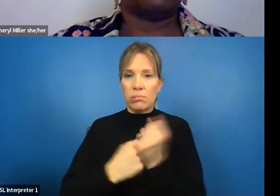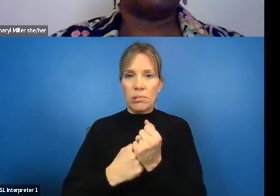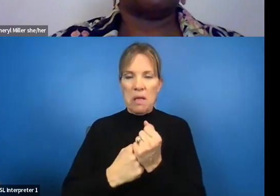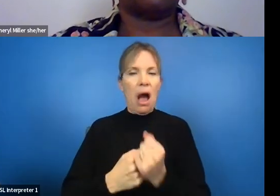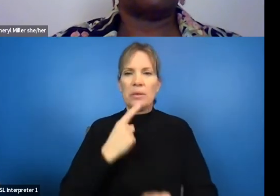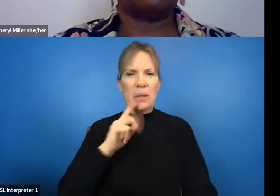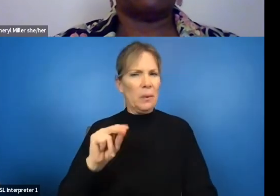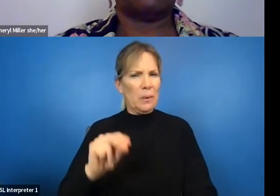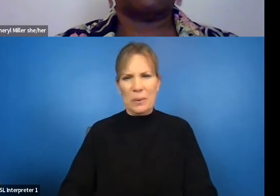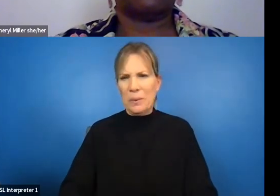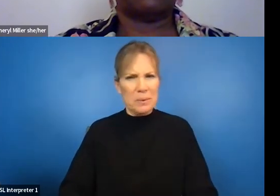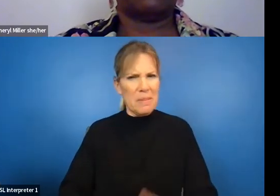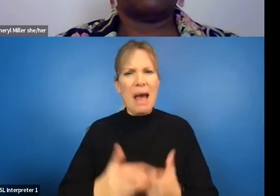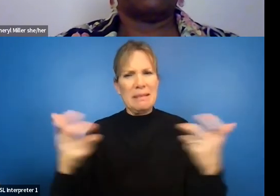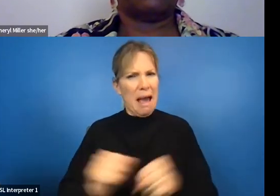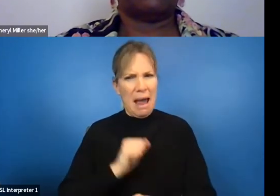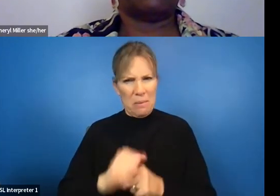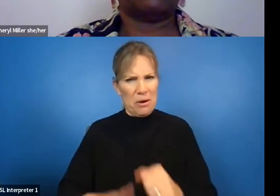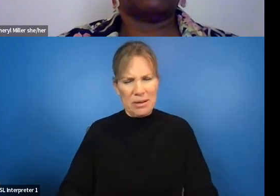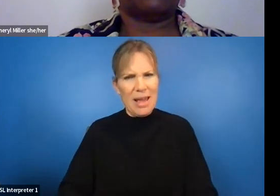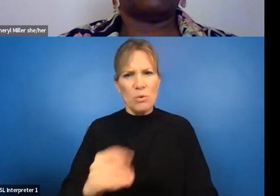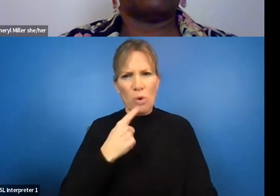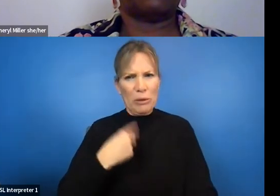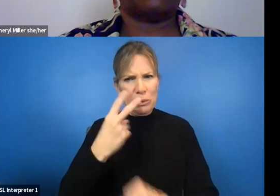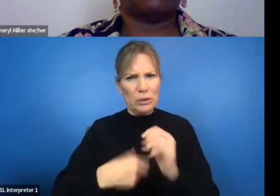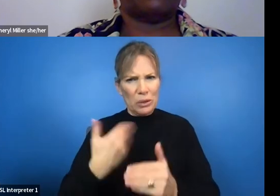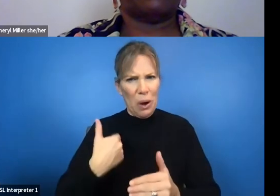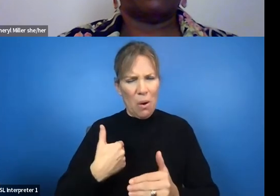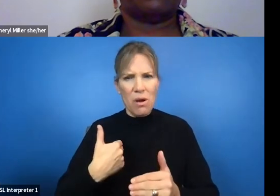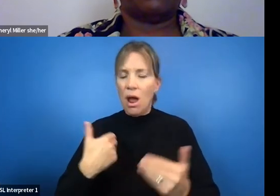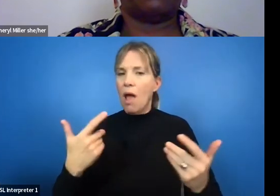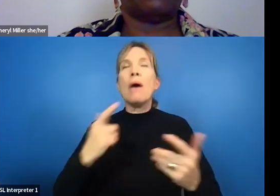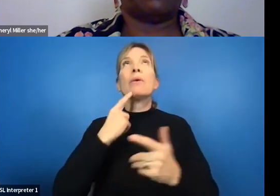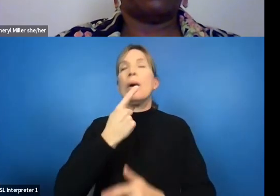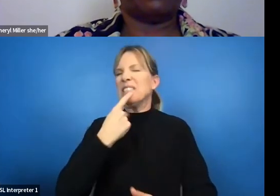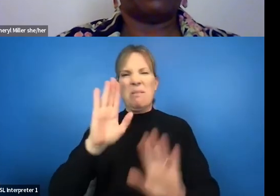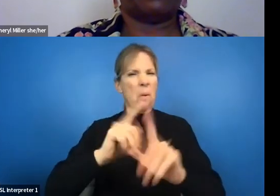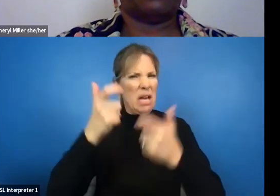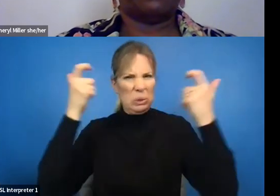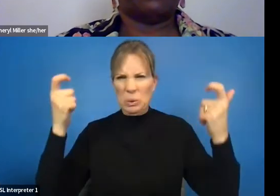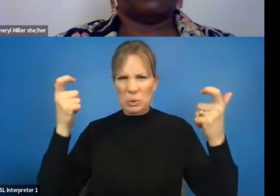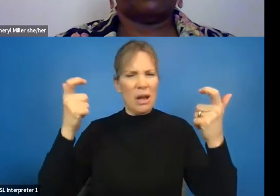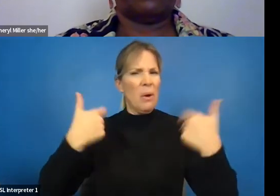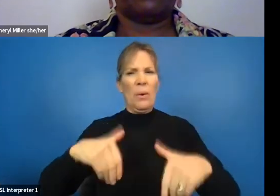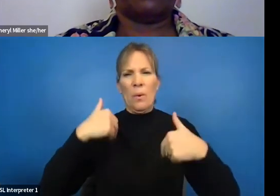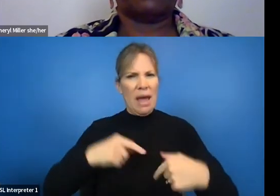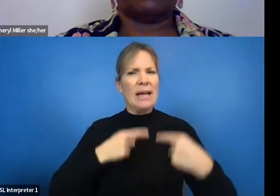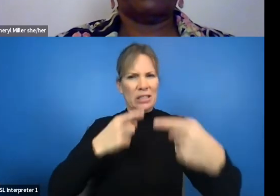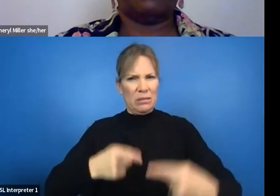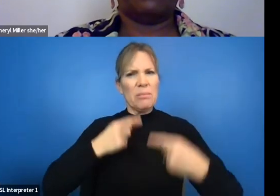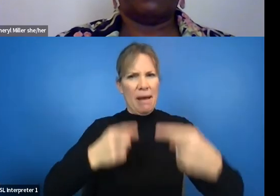going to be a lot of work, right? And it would have been a huge, steep hill.